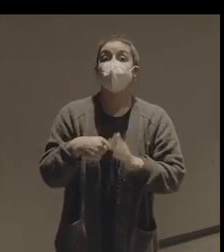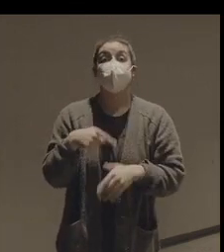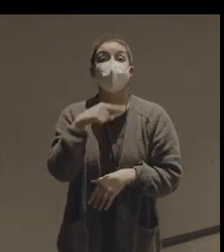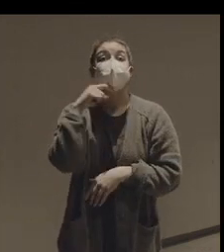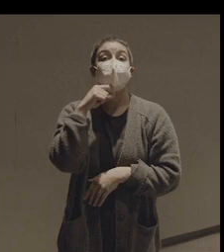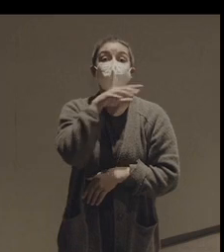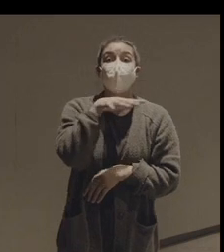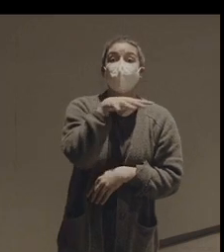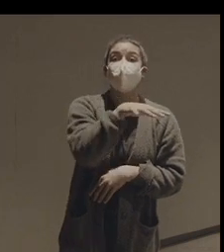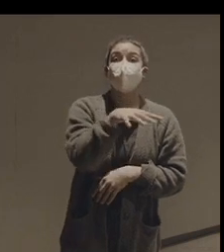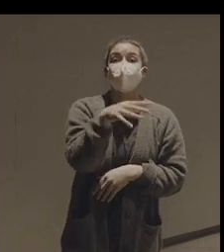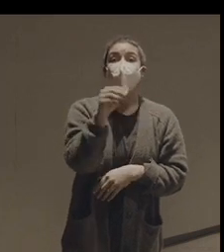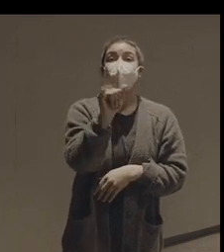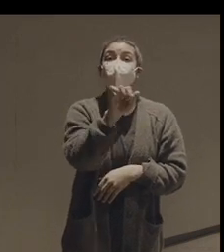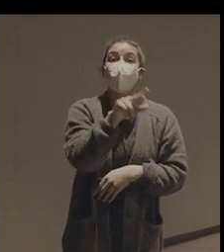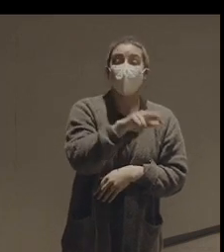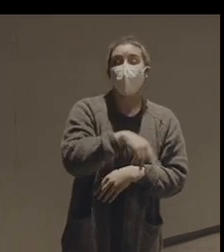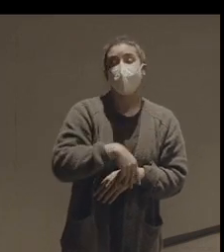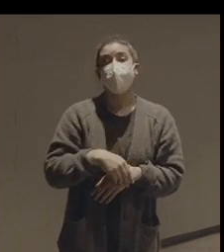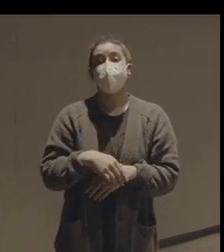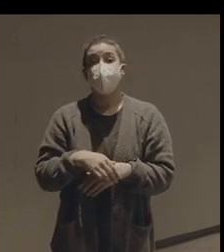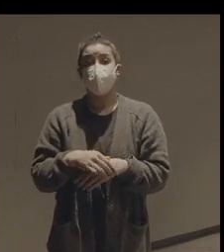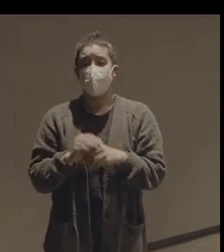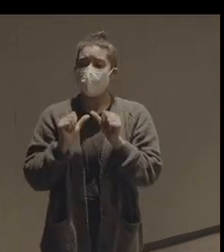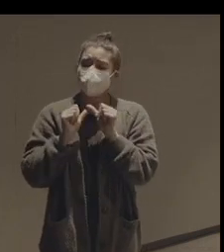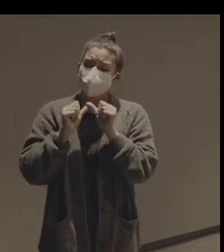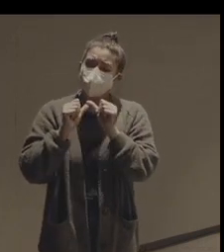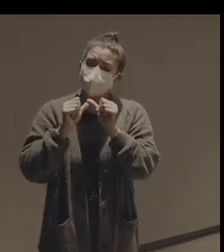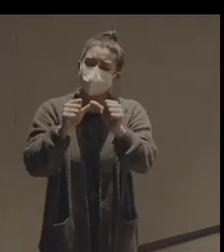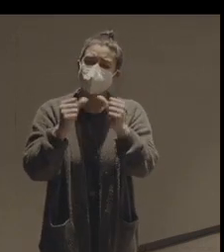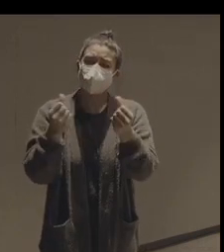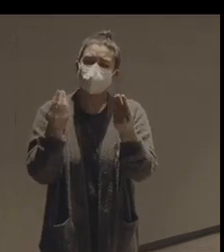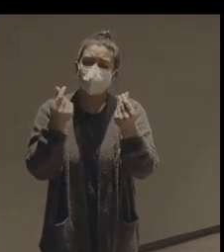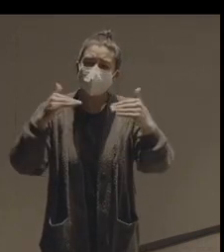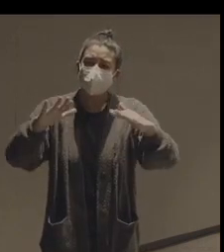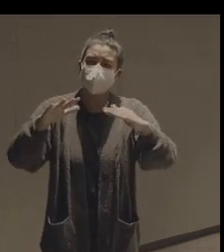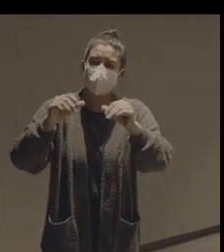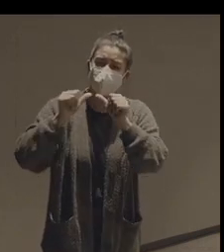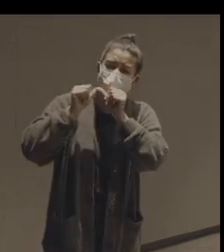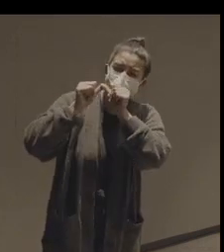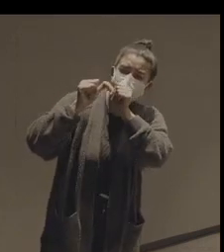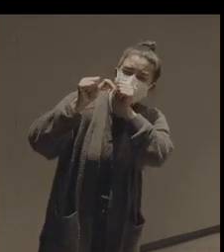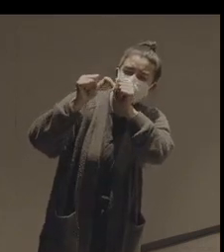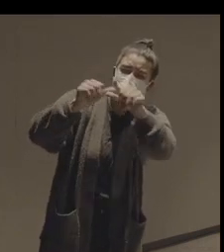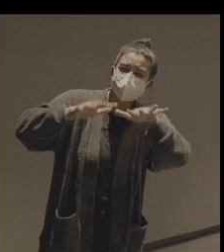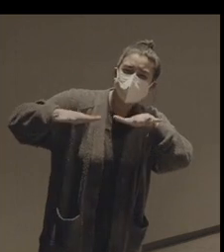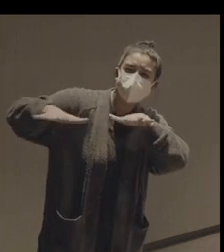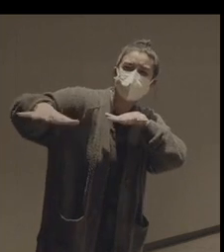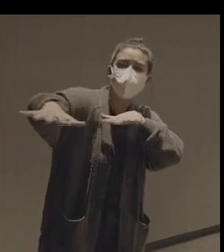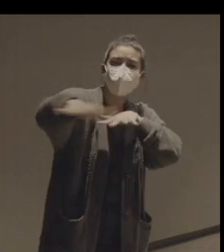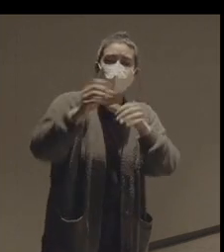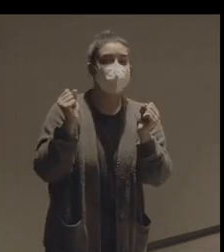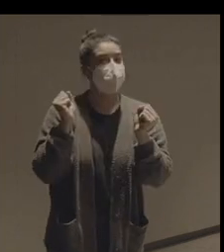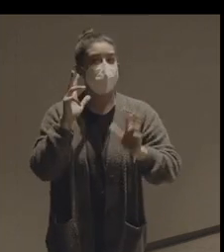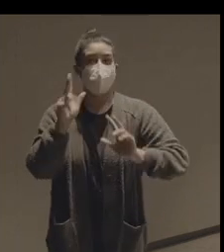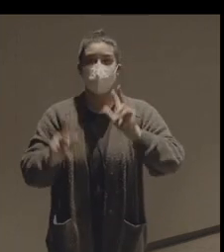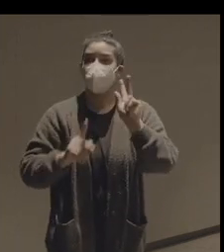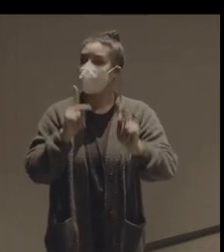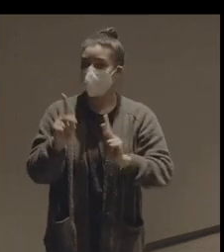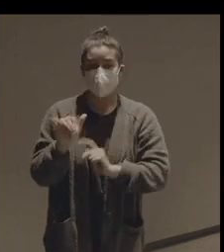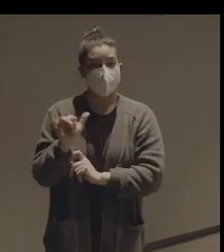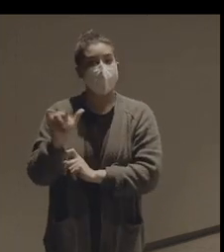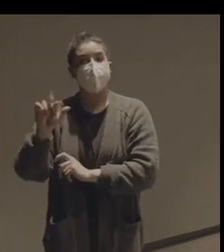spatial expanse, a lack of architectural tradition outside of Irving Gill, Richard Neutra, Rudolf Schindler, and Craig